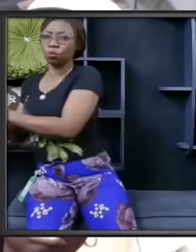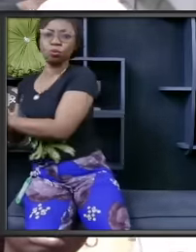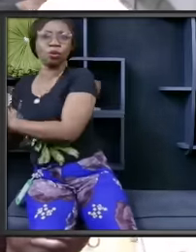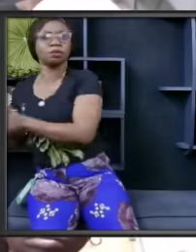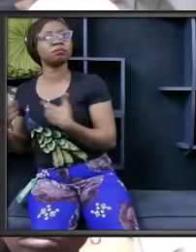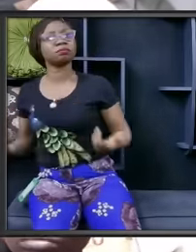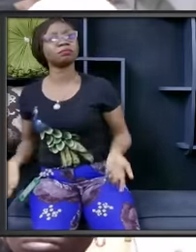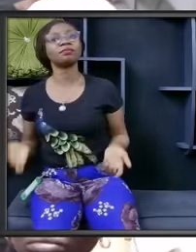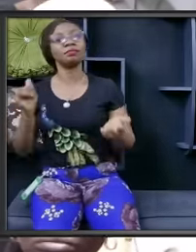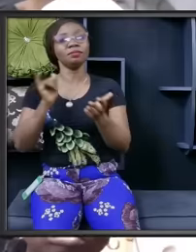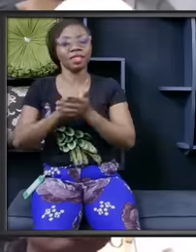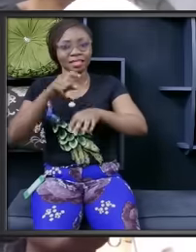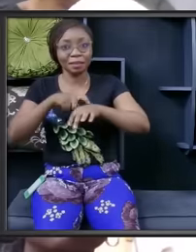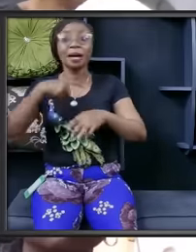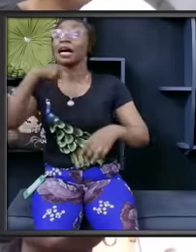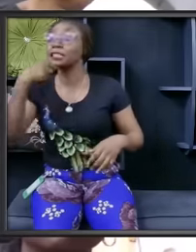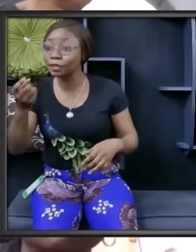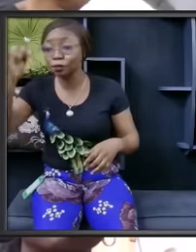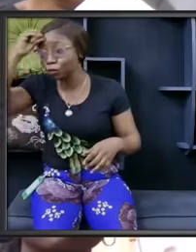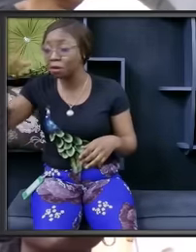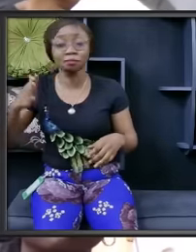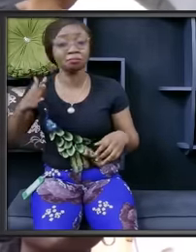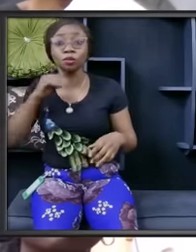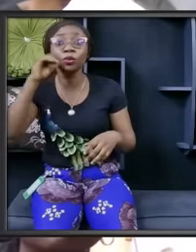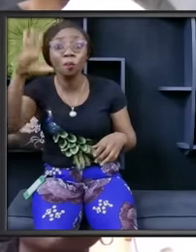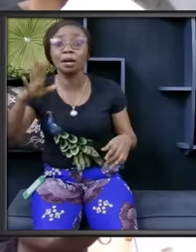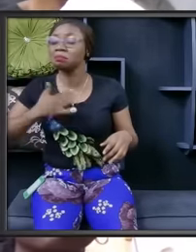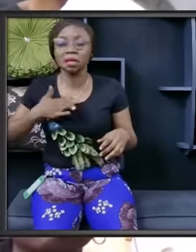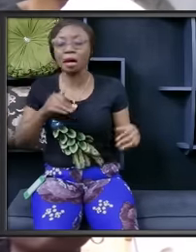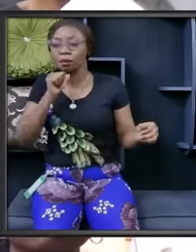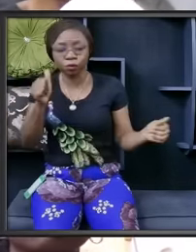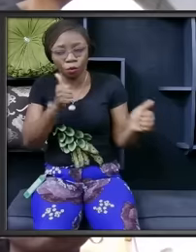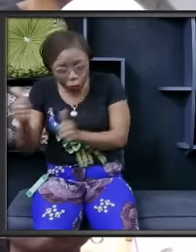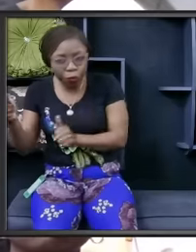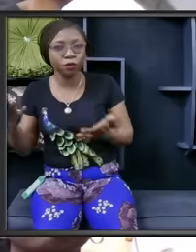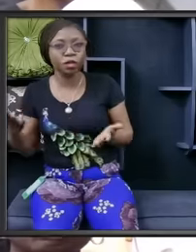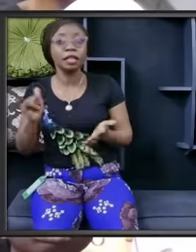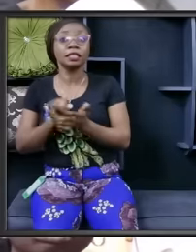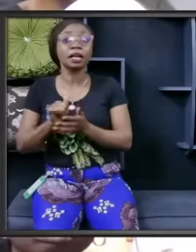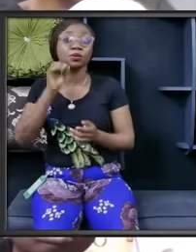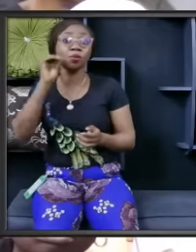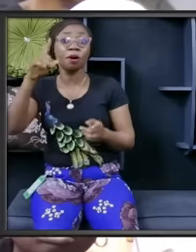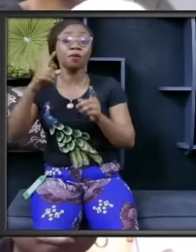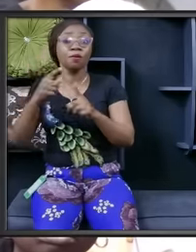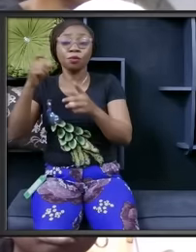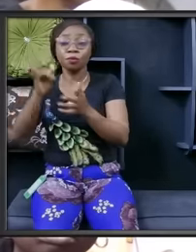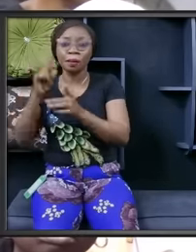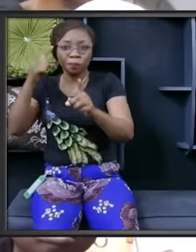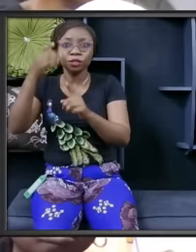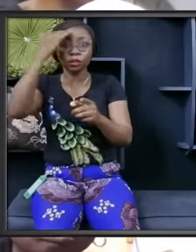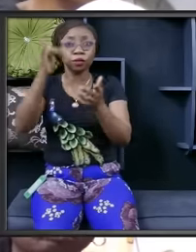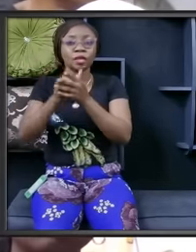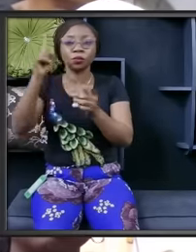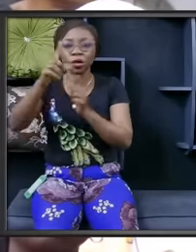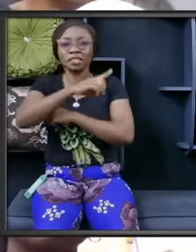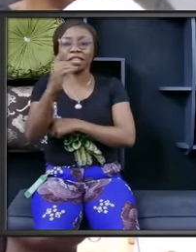That time. I tell the woman, I know they follow him. Now the woman from that point, because he knows, say one day,